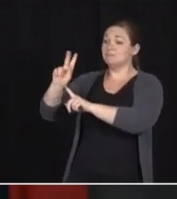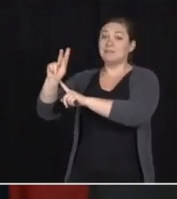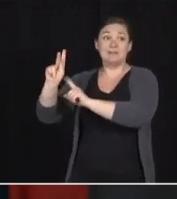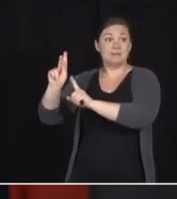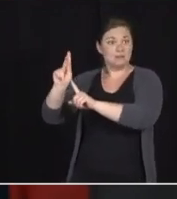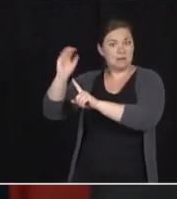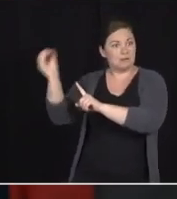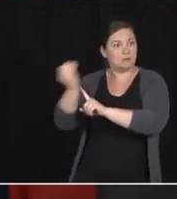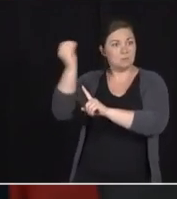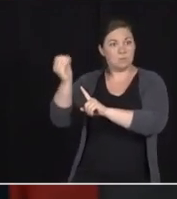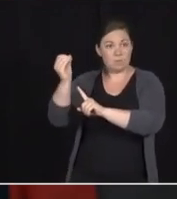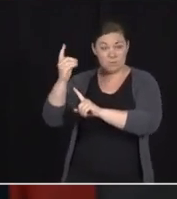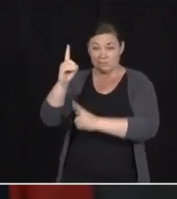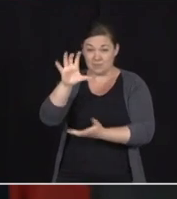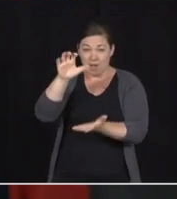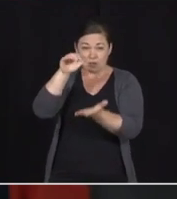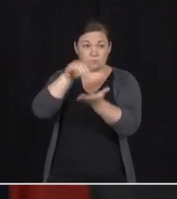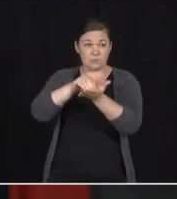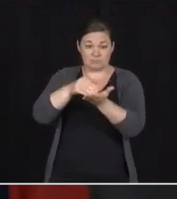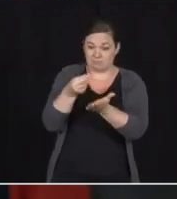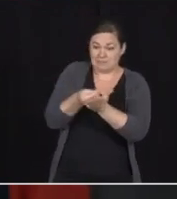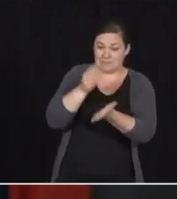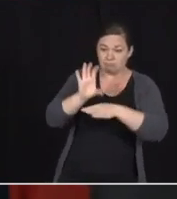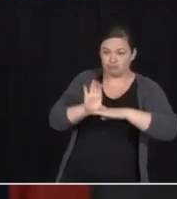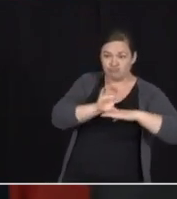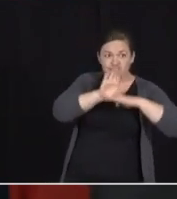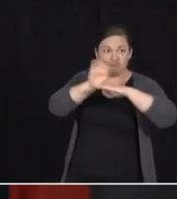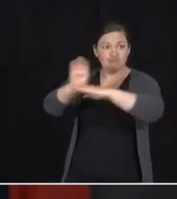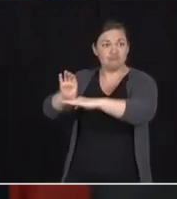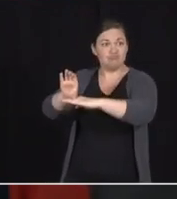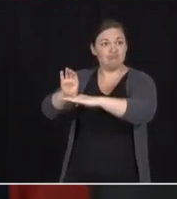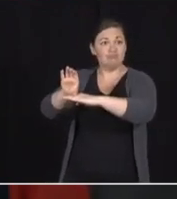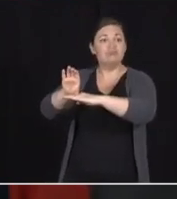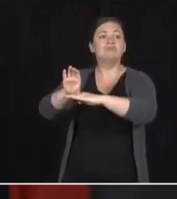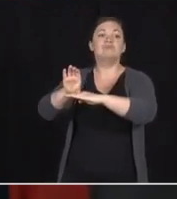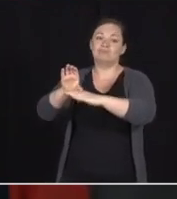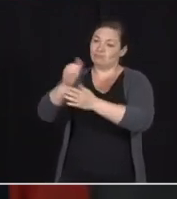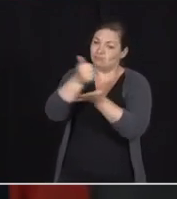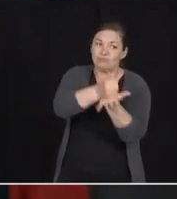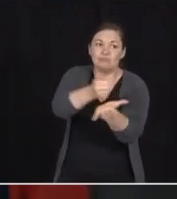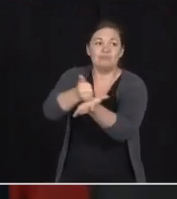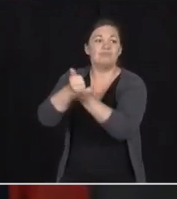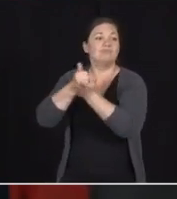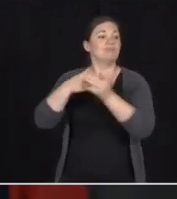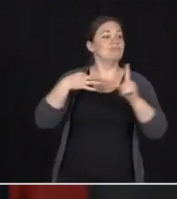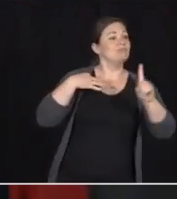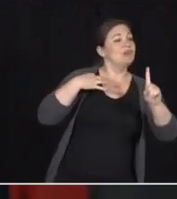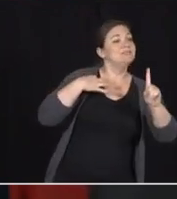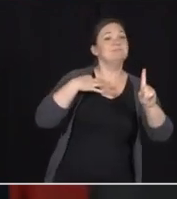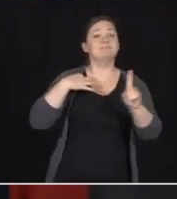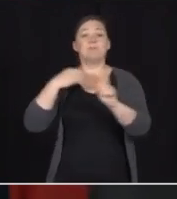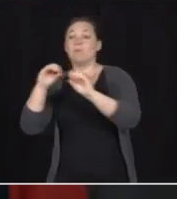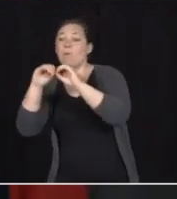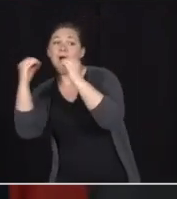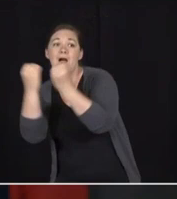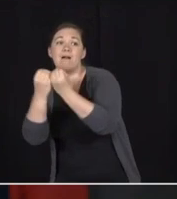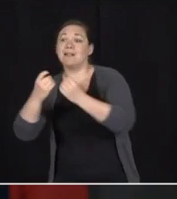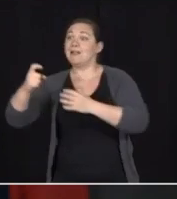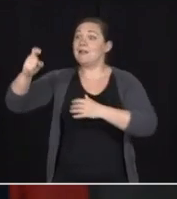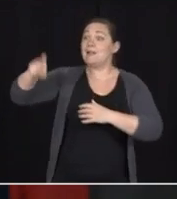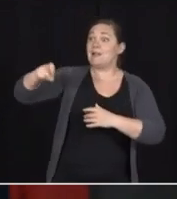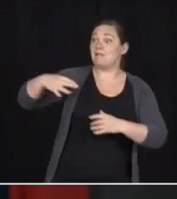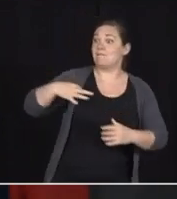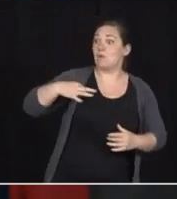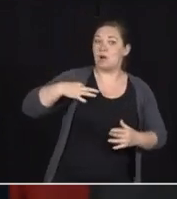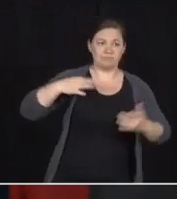to help this platform connect community organizations with the volunteers they need during COVID-19.